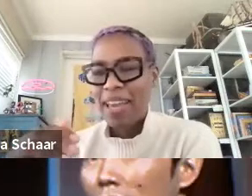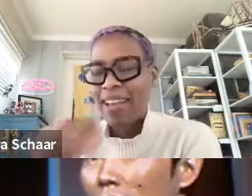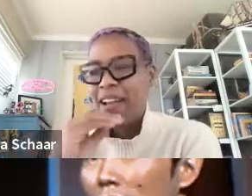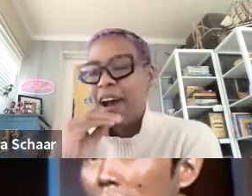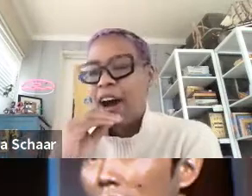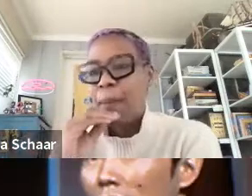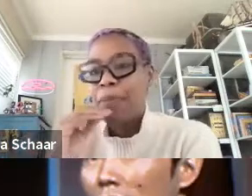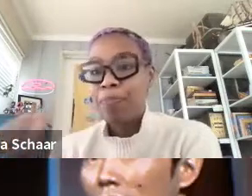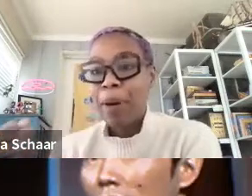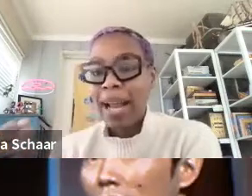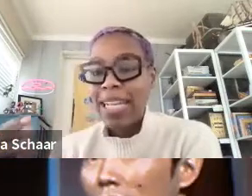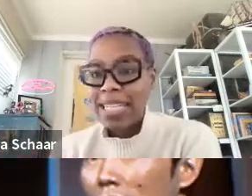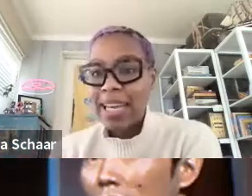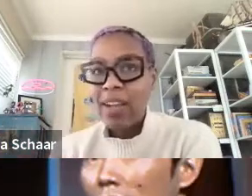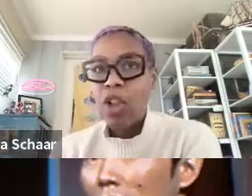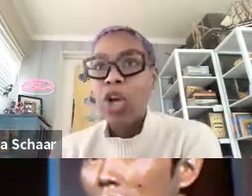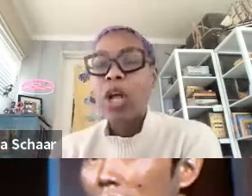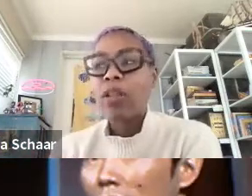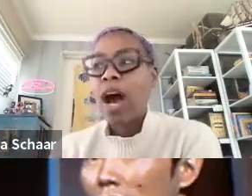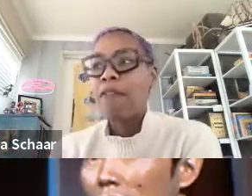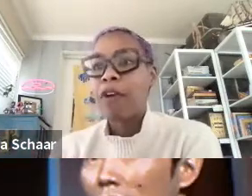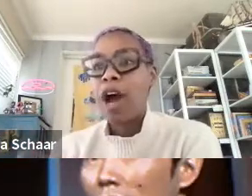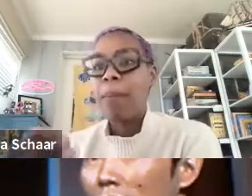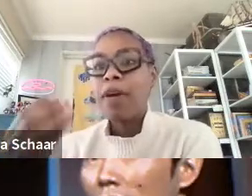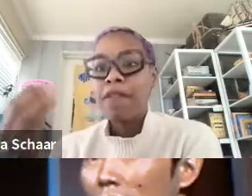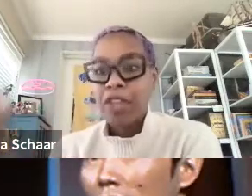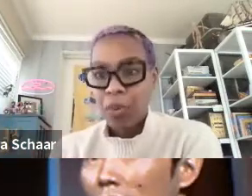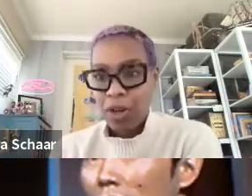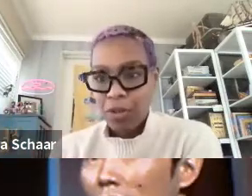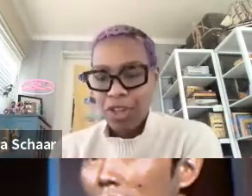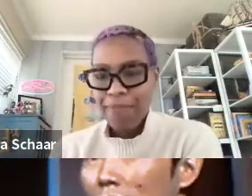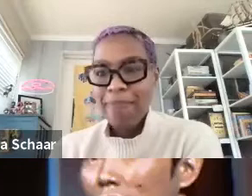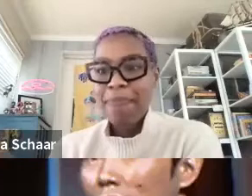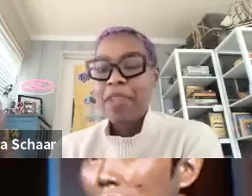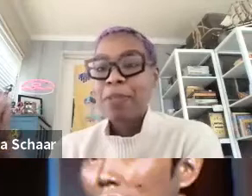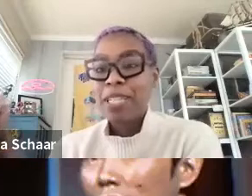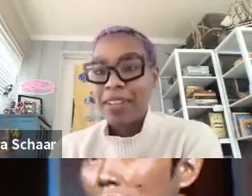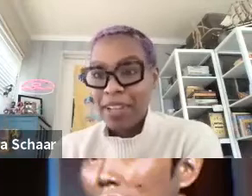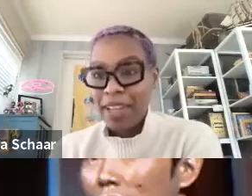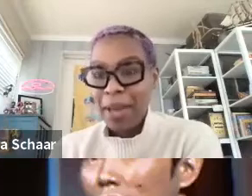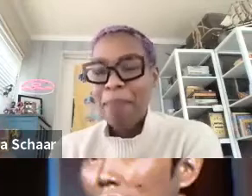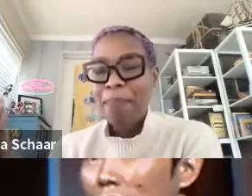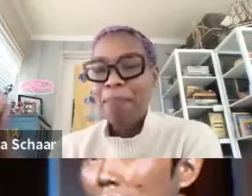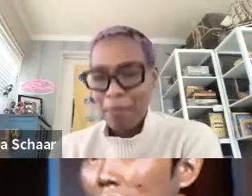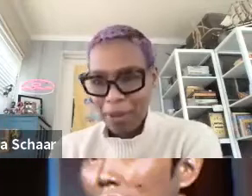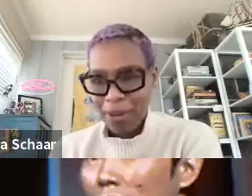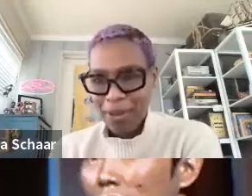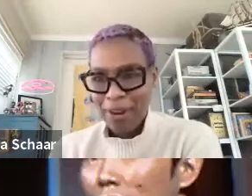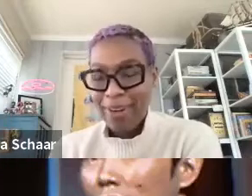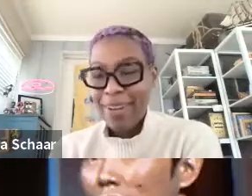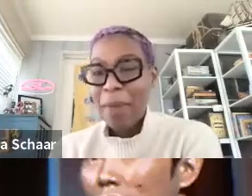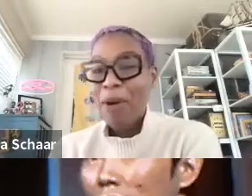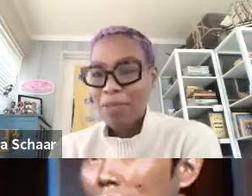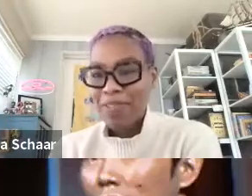of being. But I did learn a lot from visual culture, specifically popular